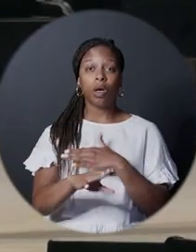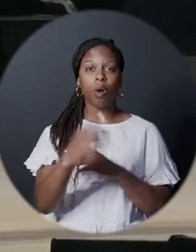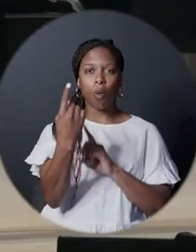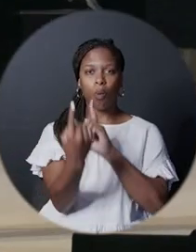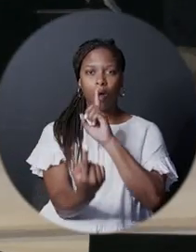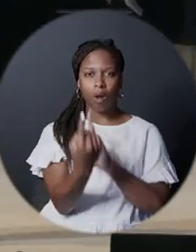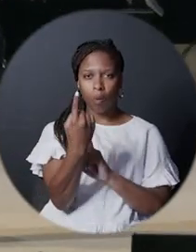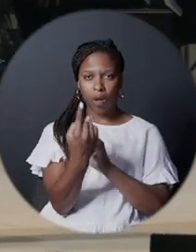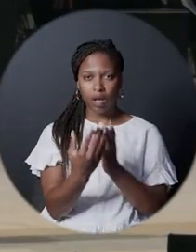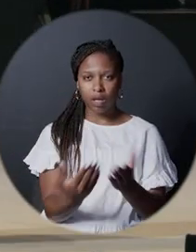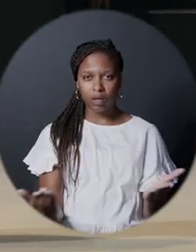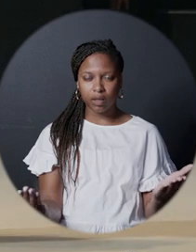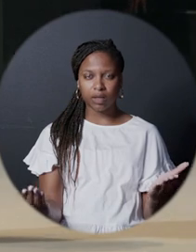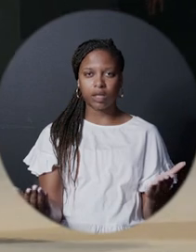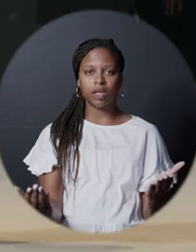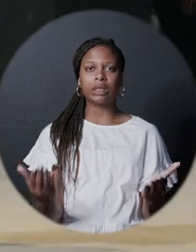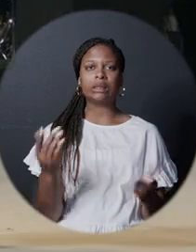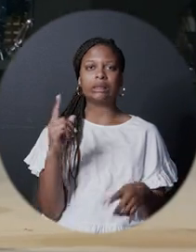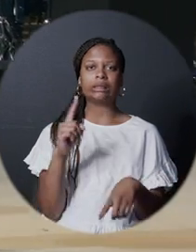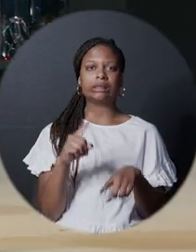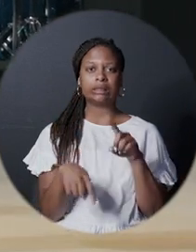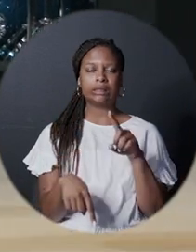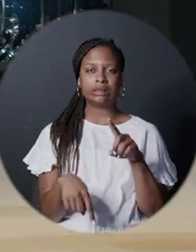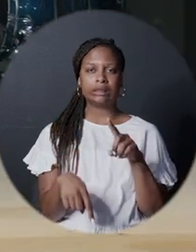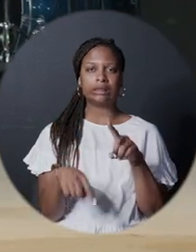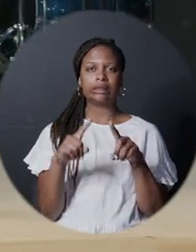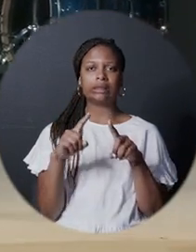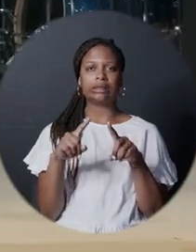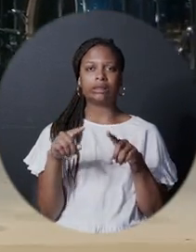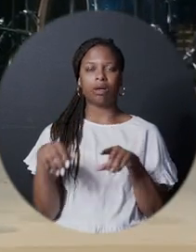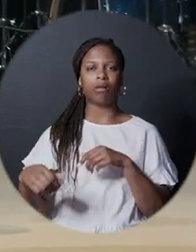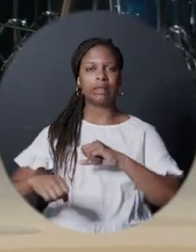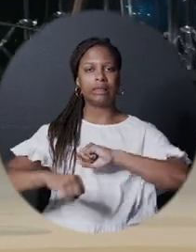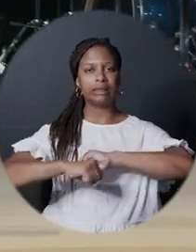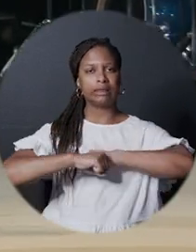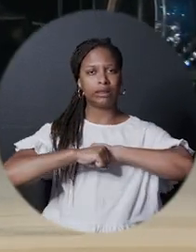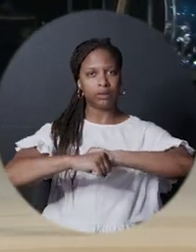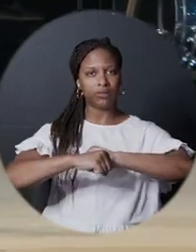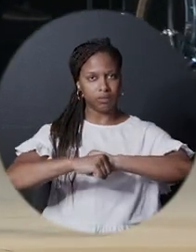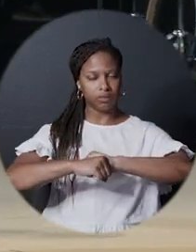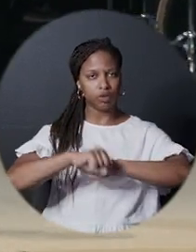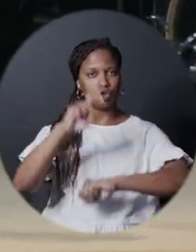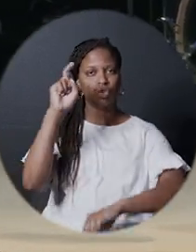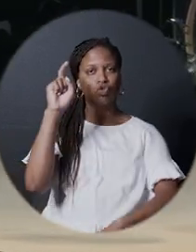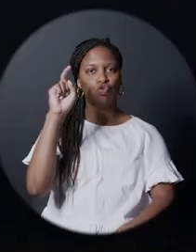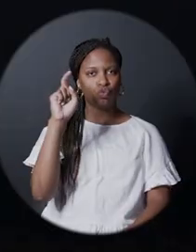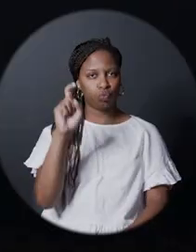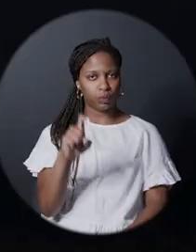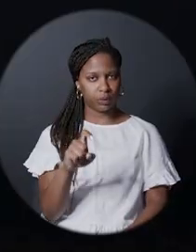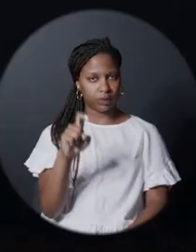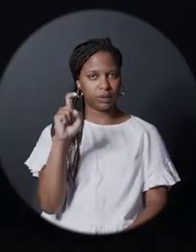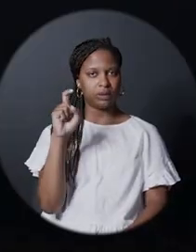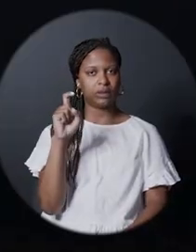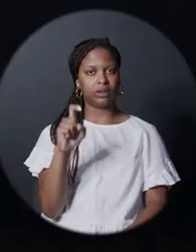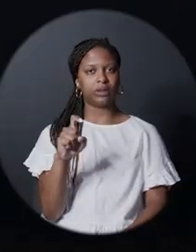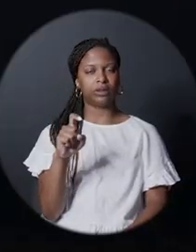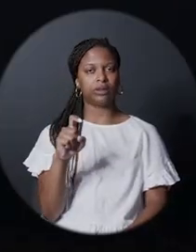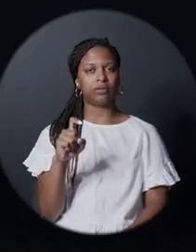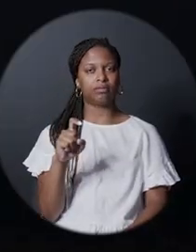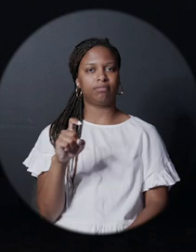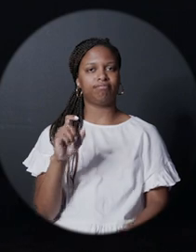So when you're in that one-on-one thing, you can't be on defense. You